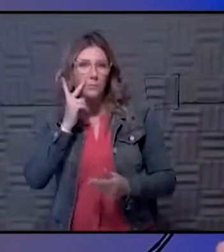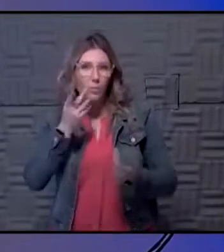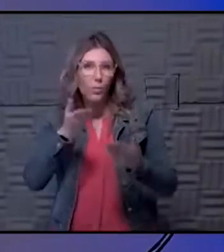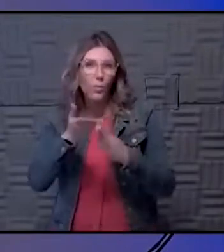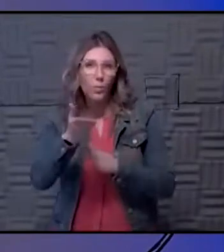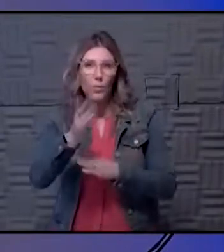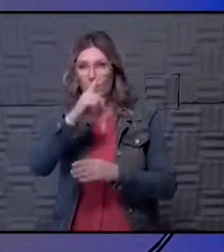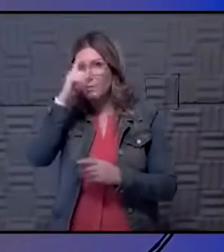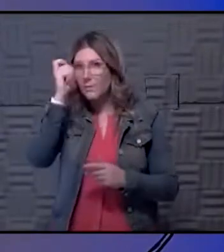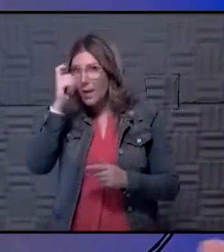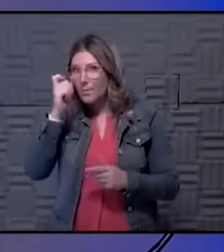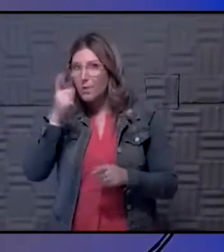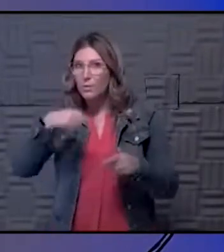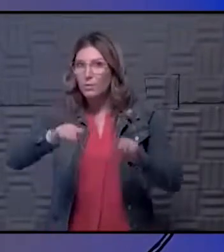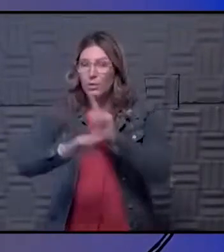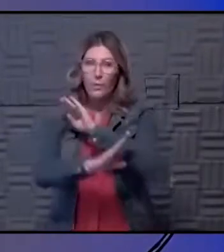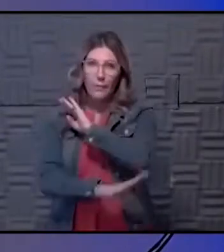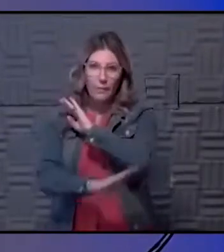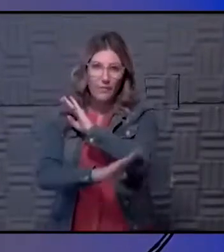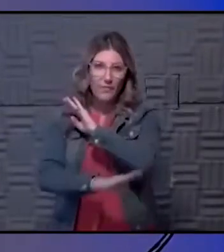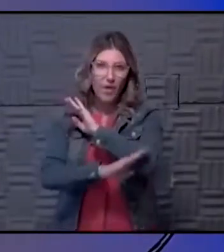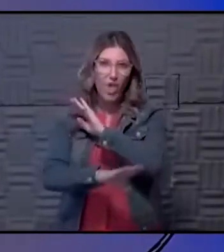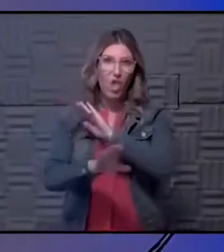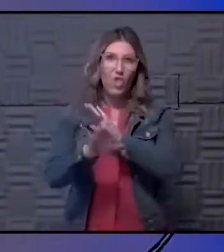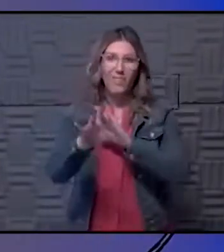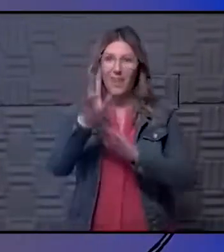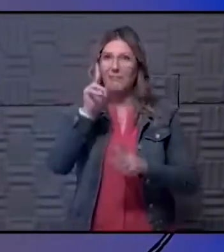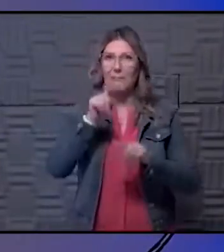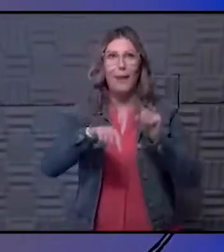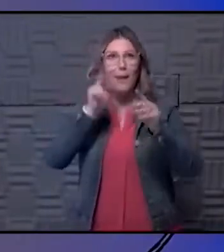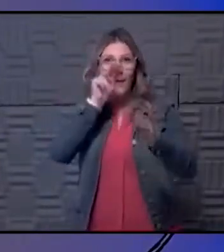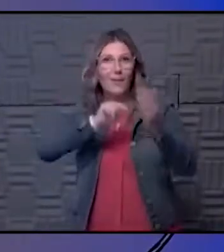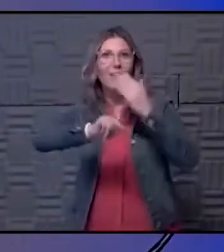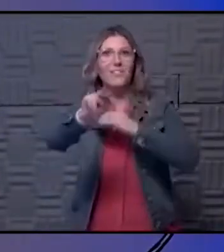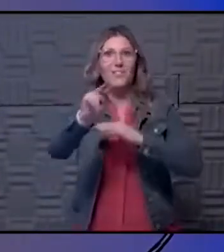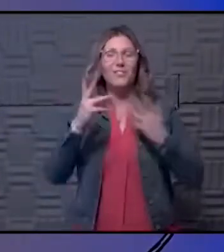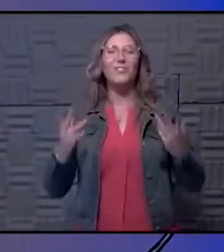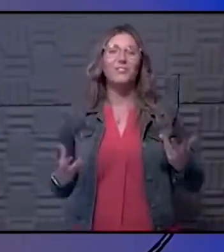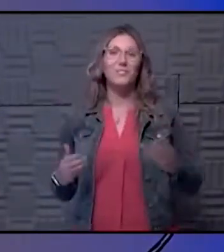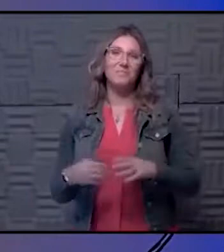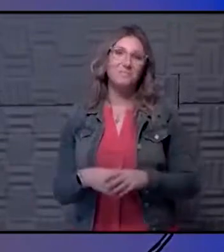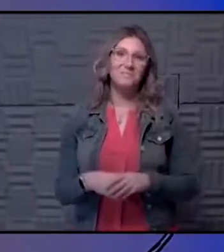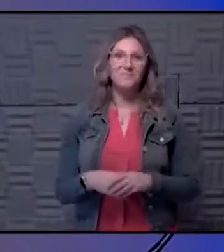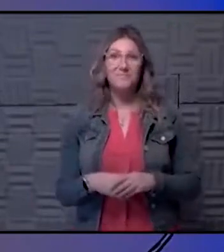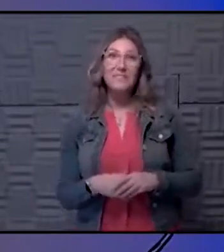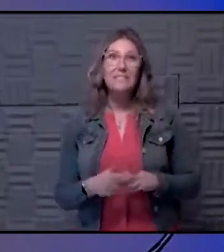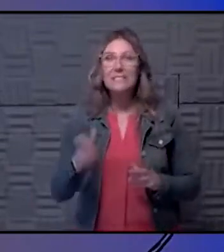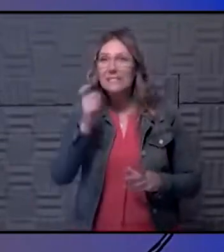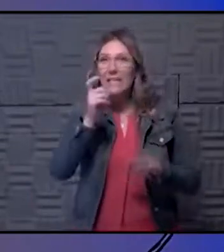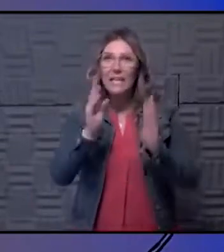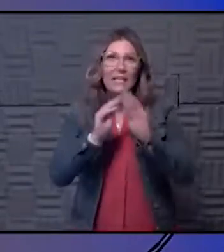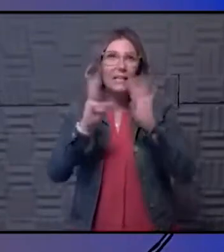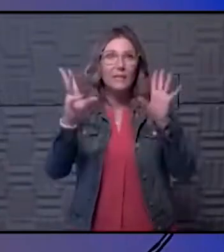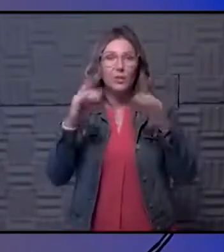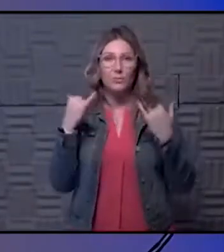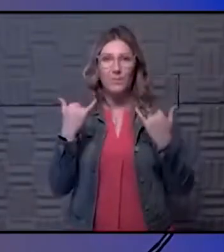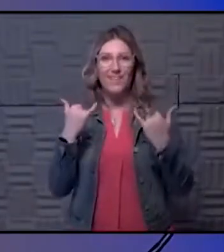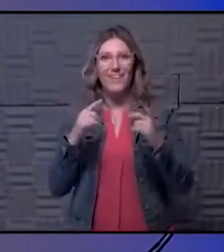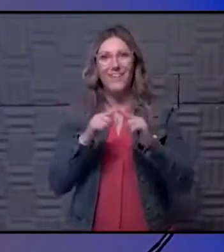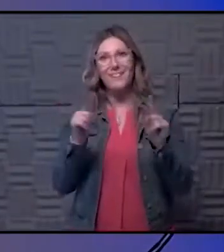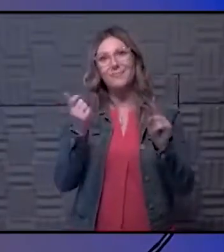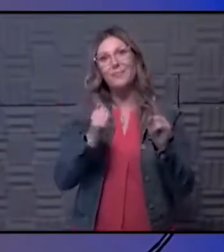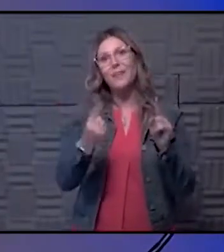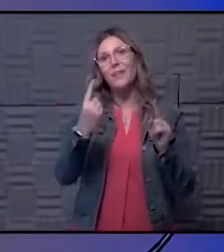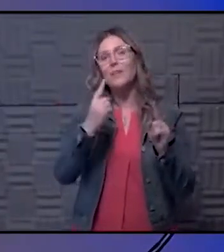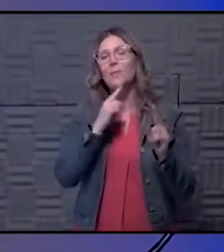summer into the fall. I think, that crystal ball that we all talk about, it's not real clear right now, but anyone who